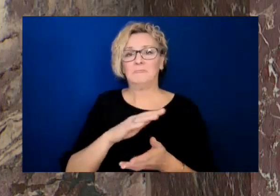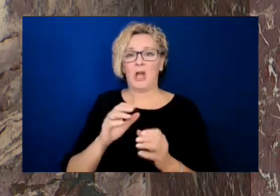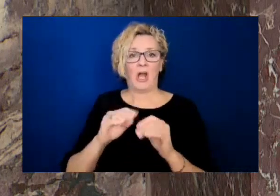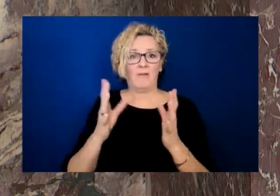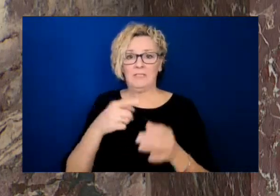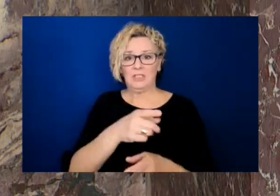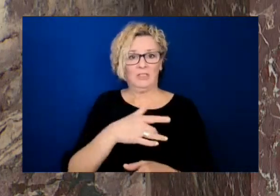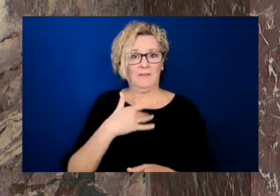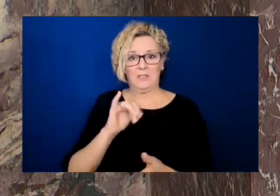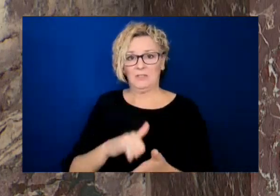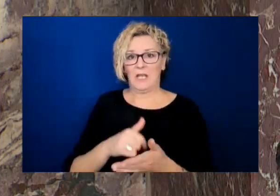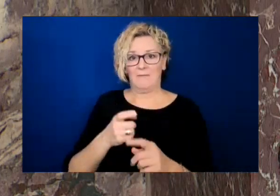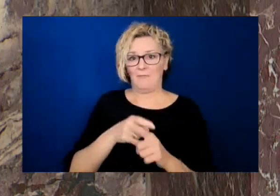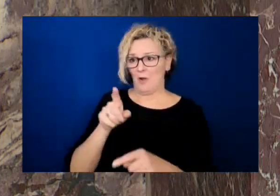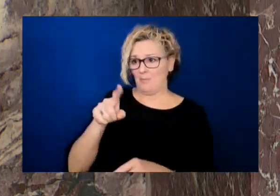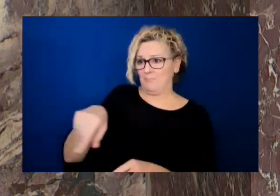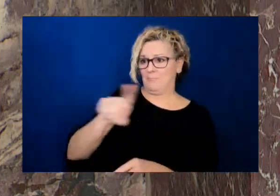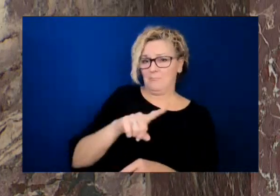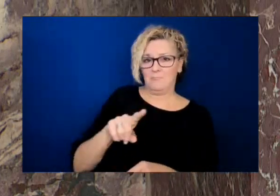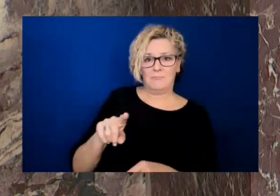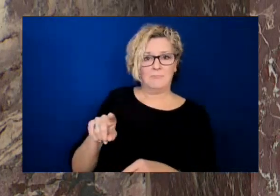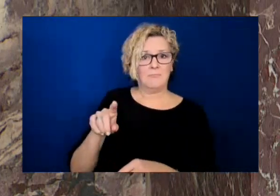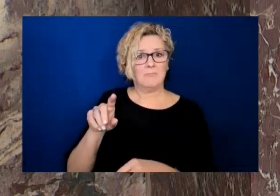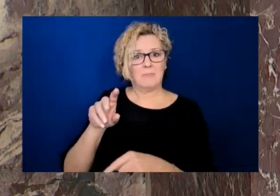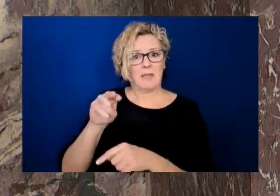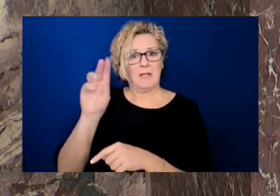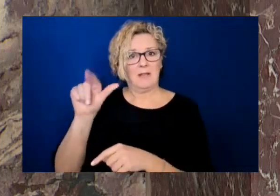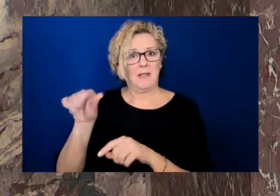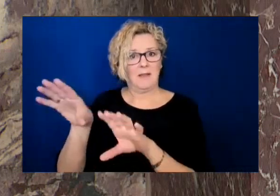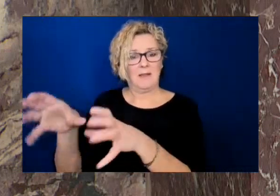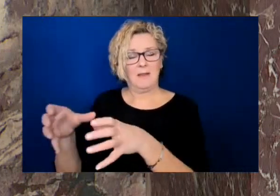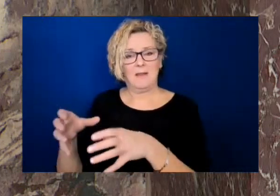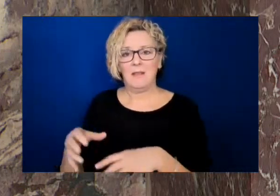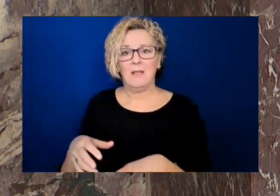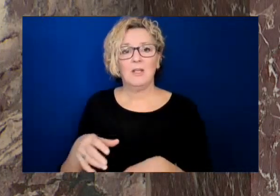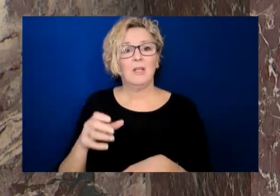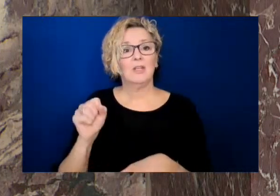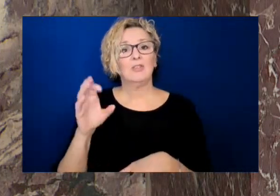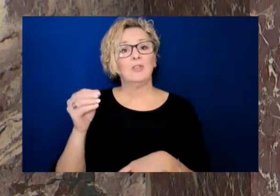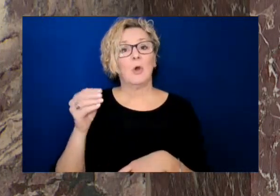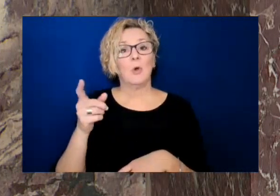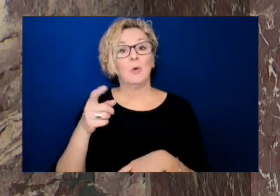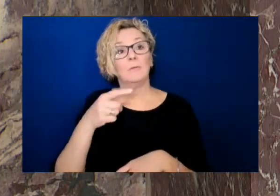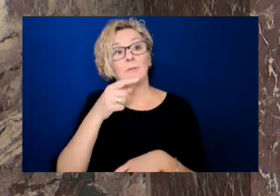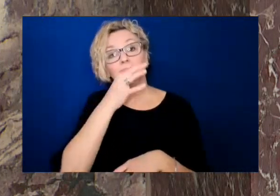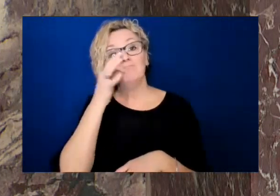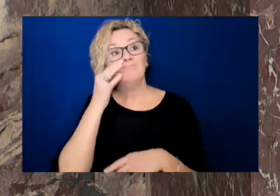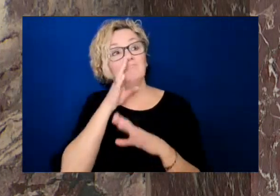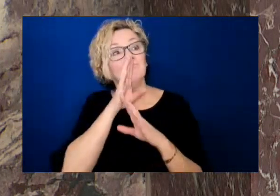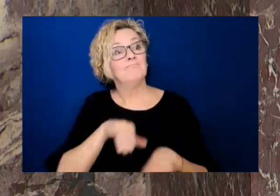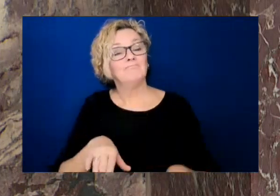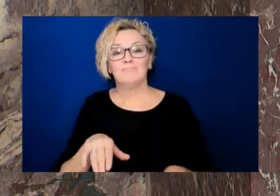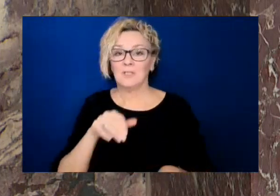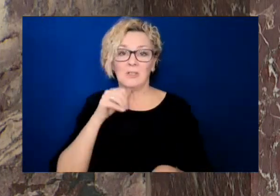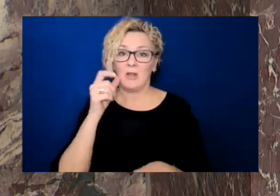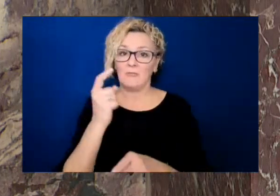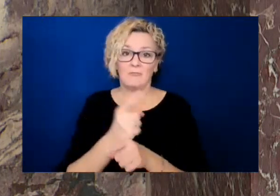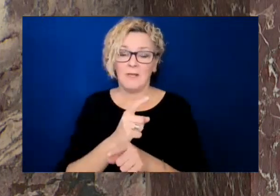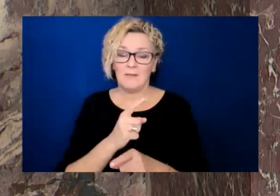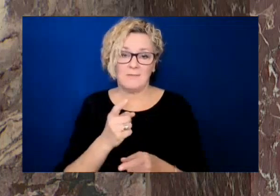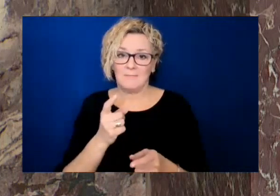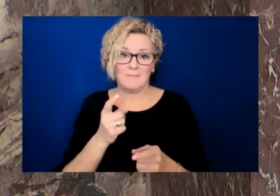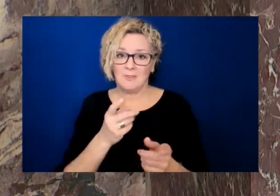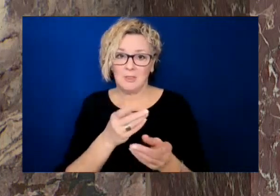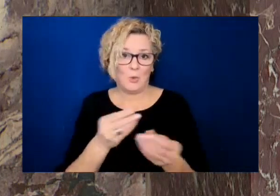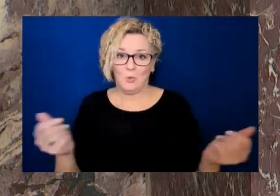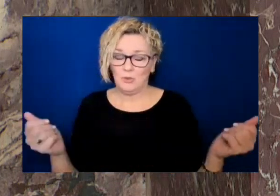Silence is not the solution here. This is a failure completely in the Premier's leadership